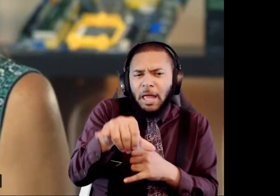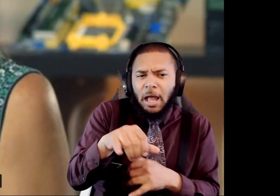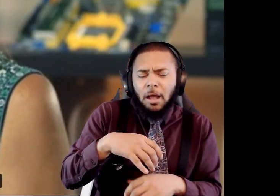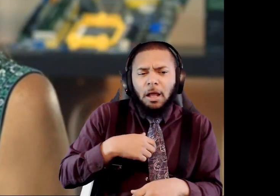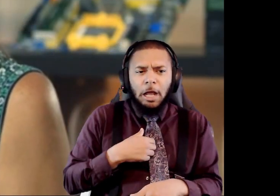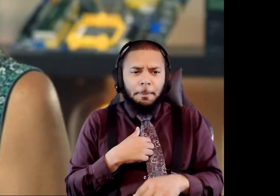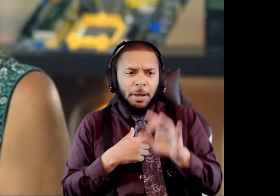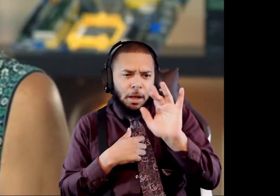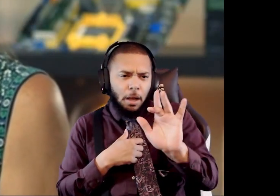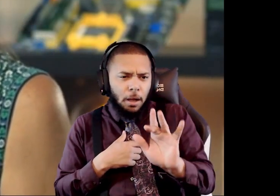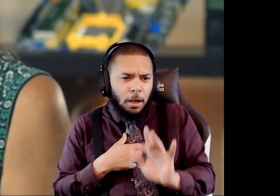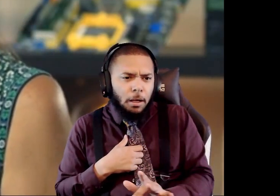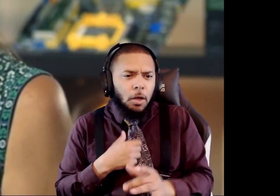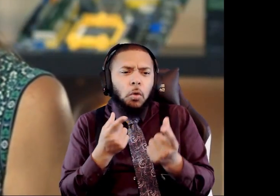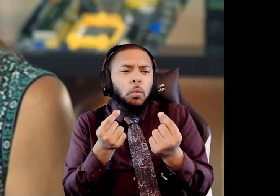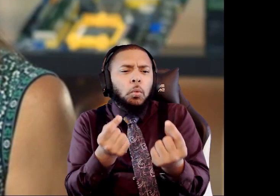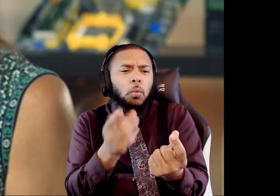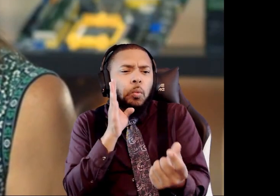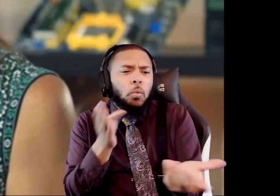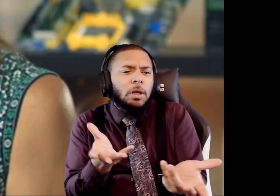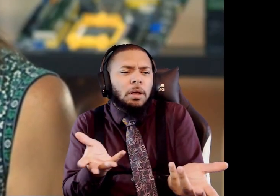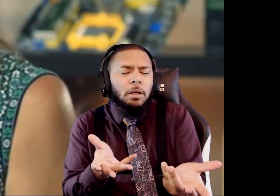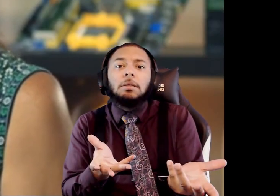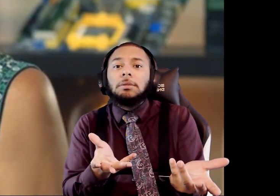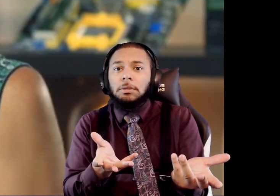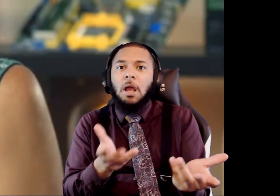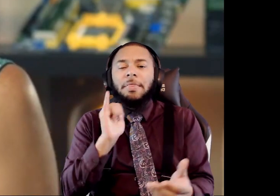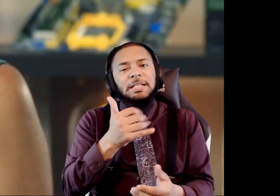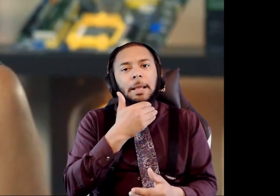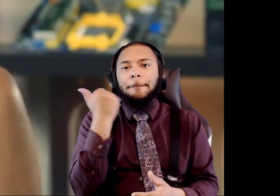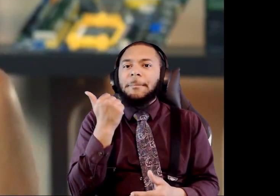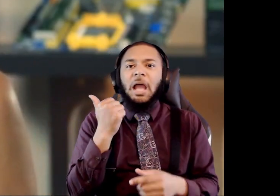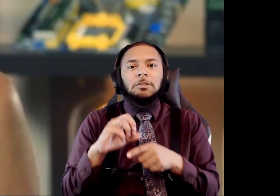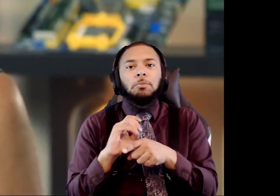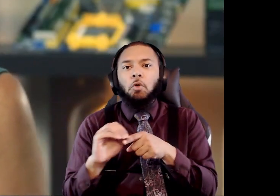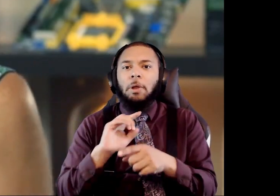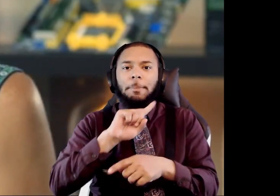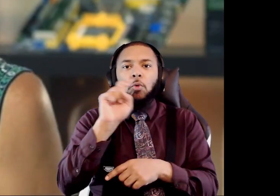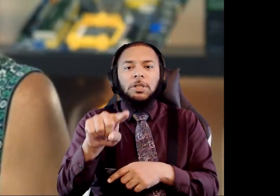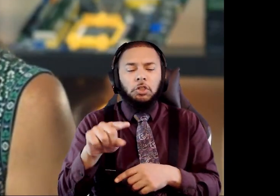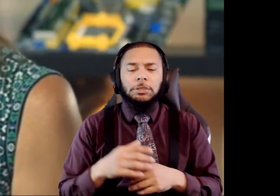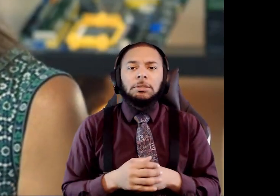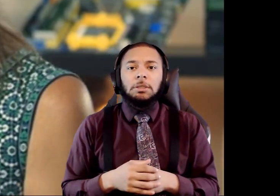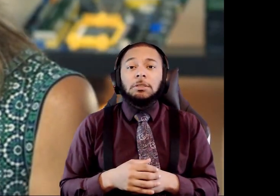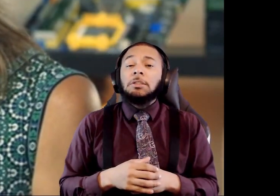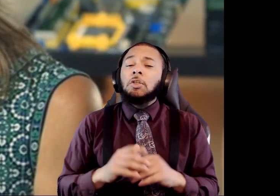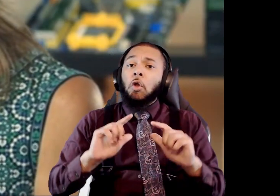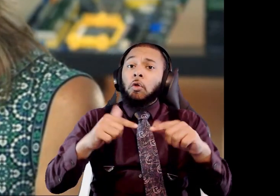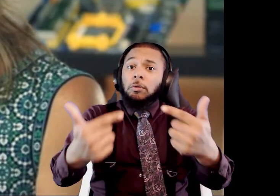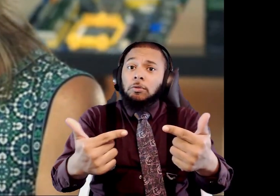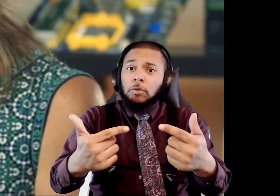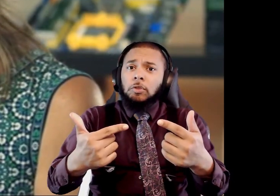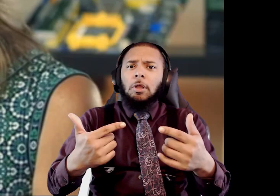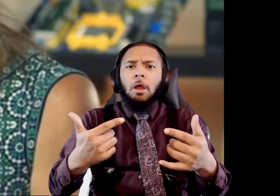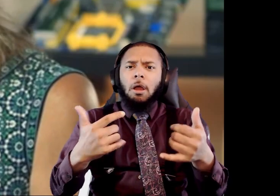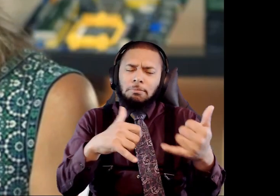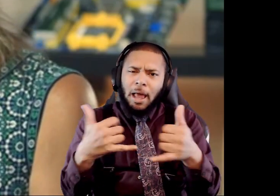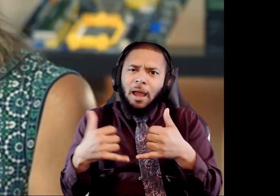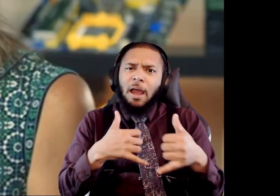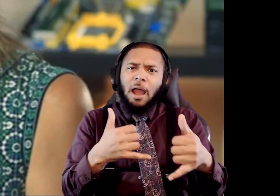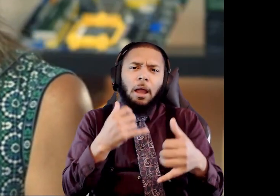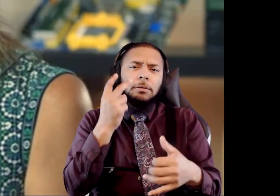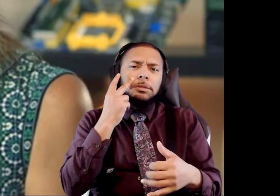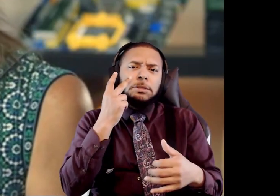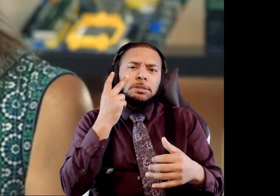best programming questions ever. So why don't you spend some time playing around with this environment and see